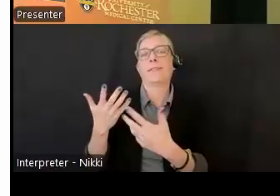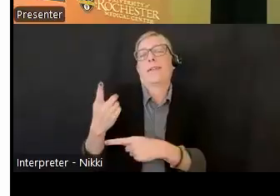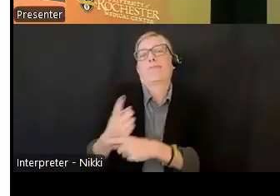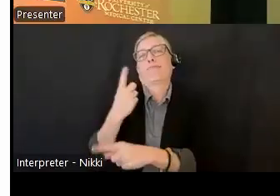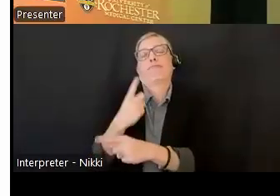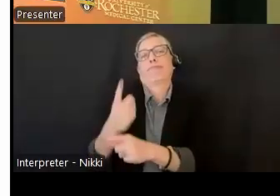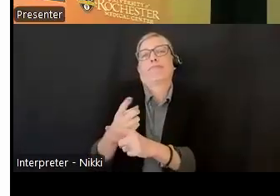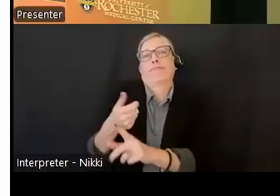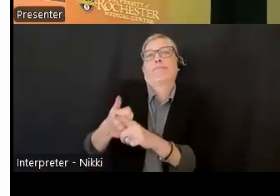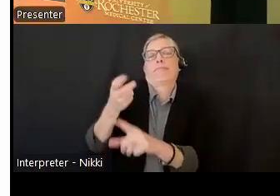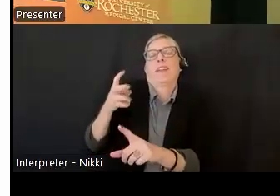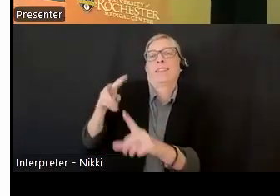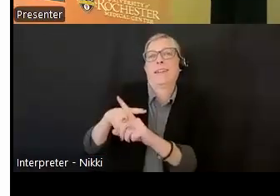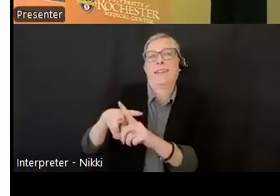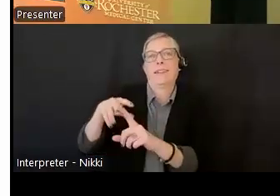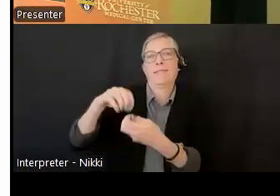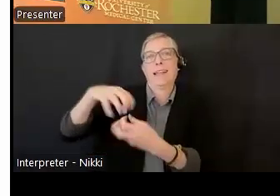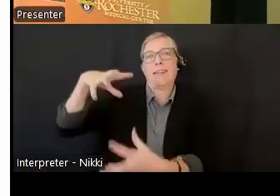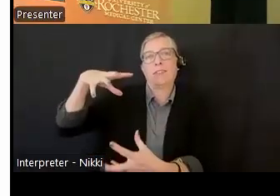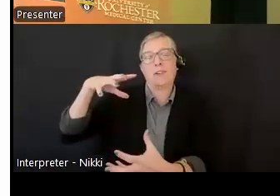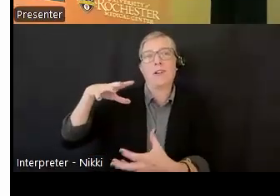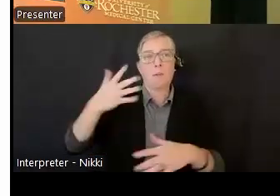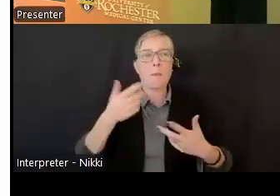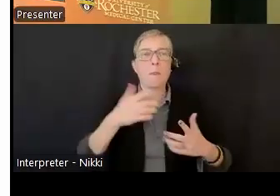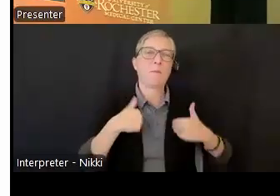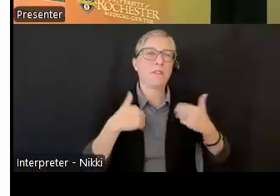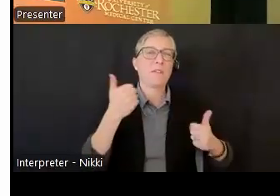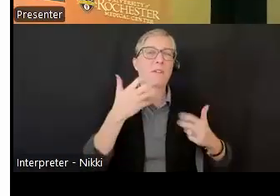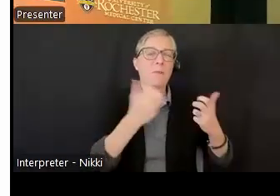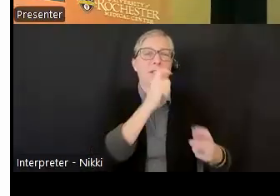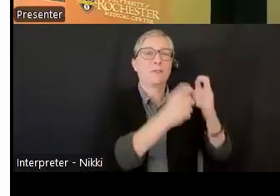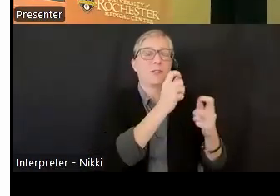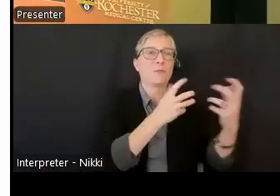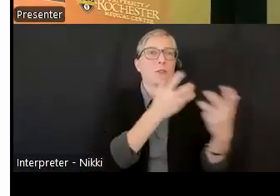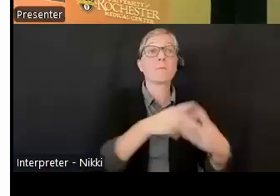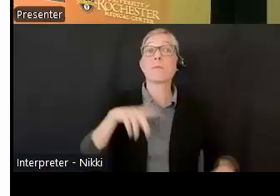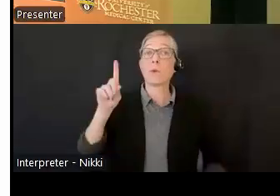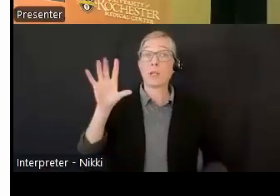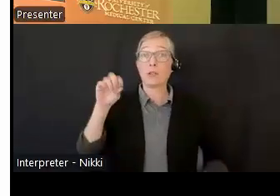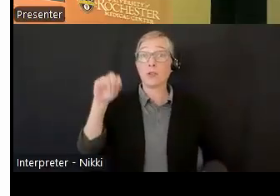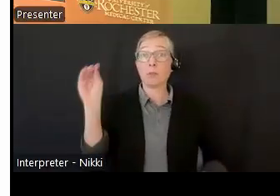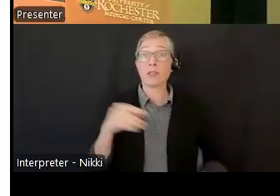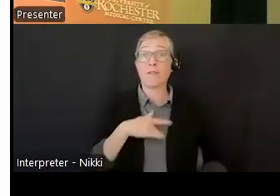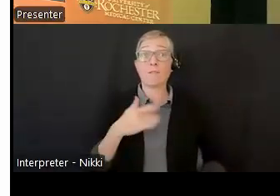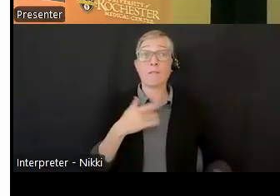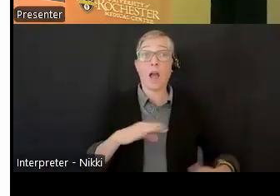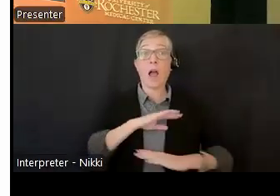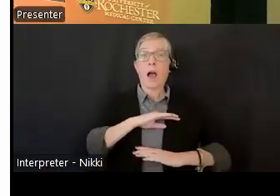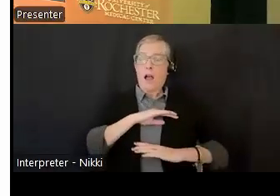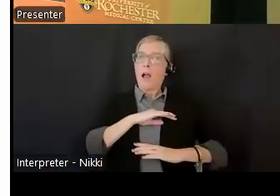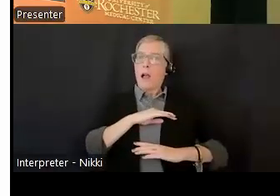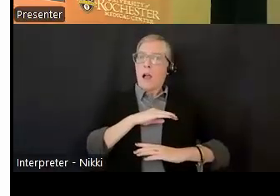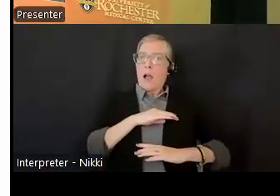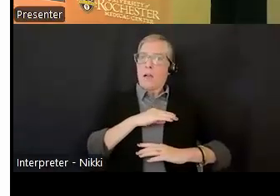customization aspect. And then 100% rated that they believed the experience was rewarding. Another study with